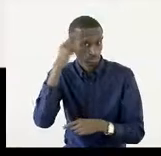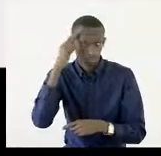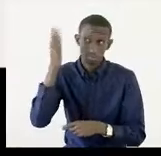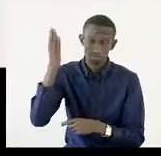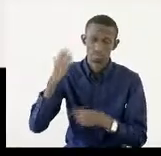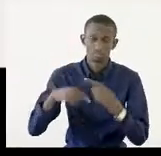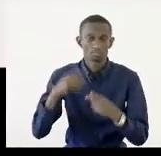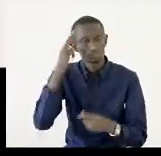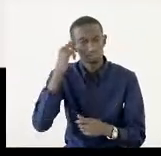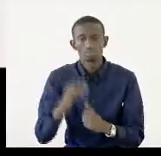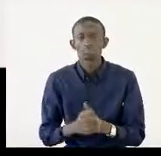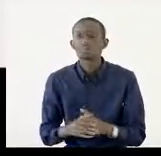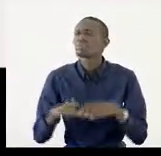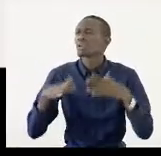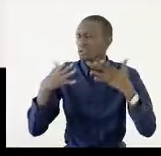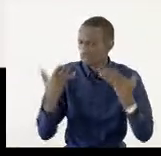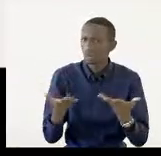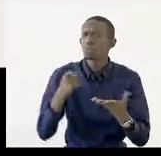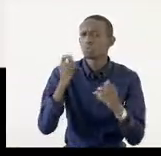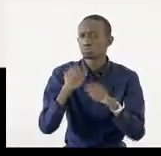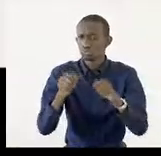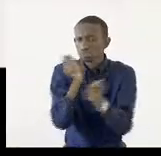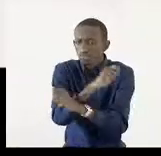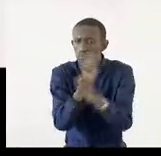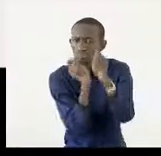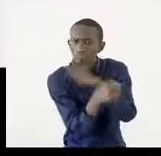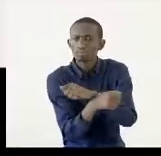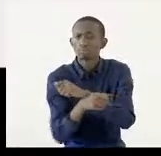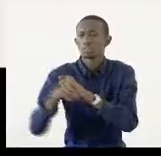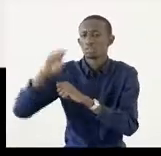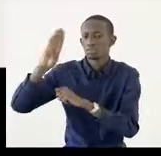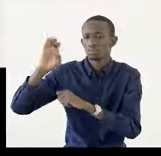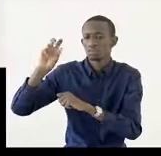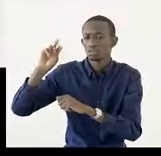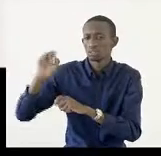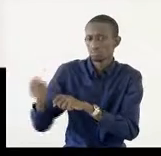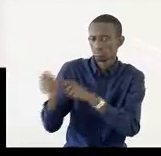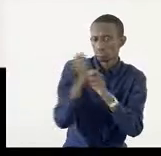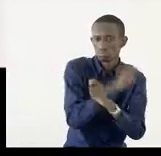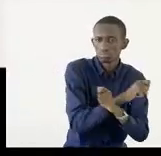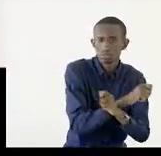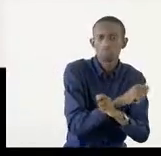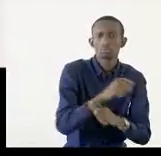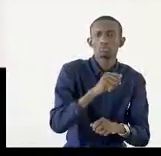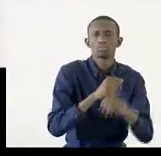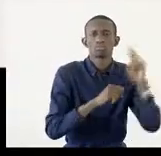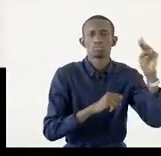that. How can you convert benzene to meta? So this is, we had looked at this one.